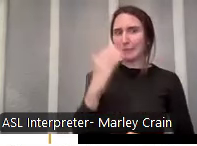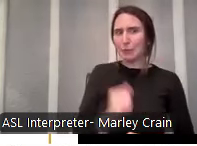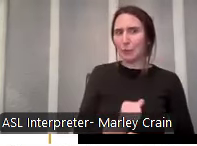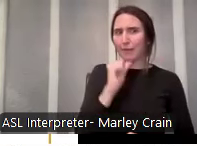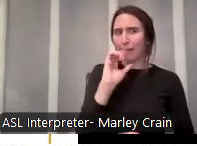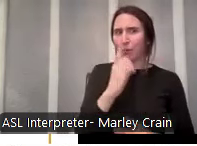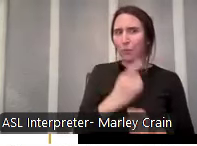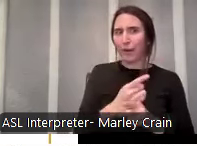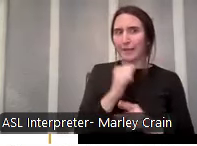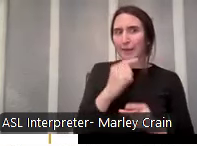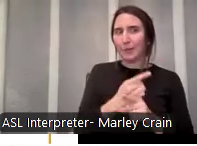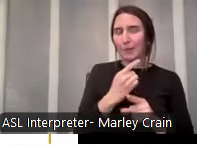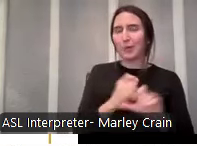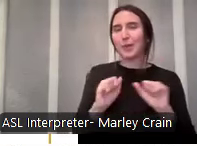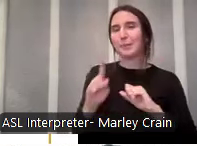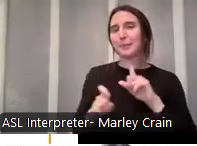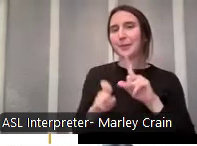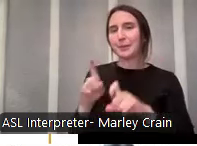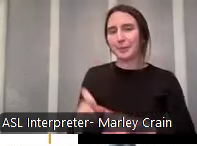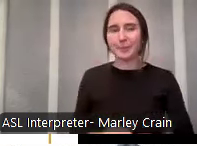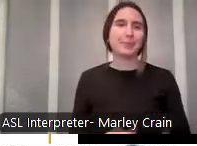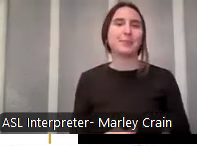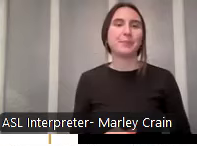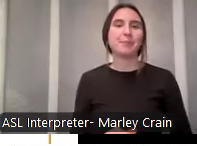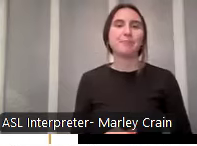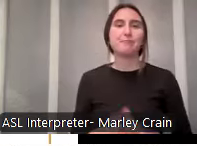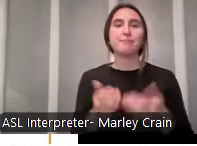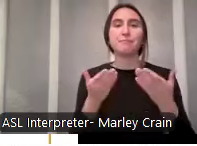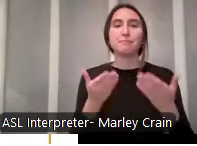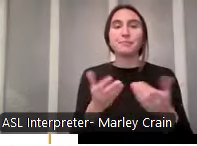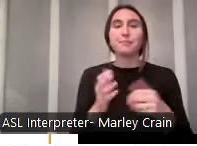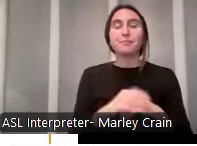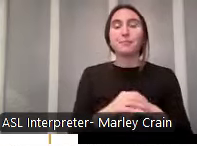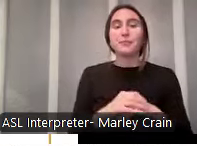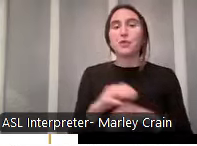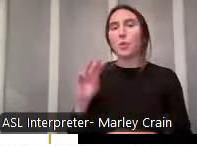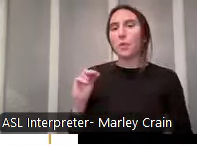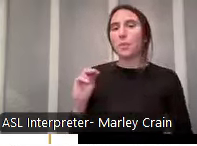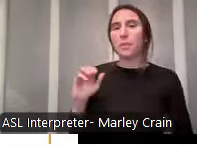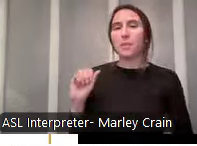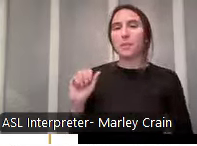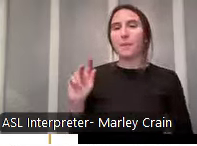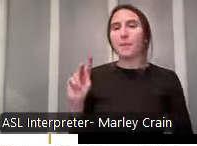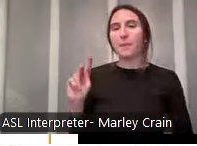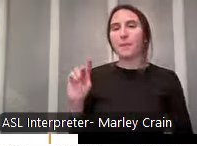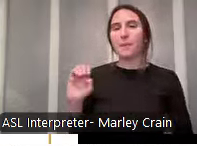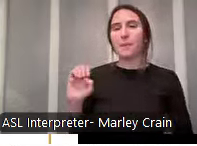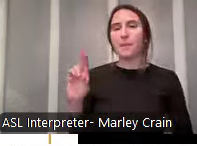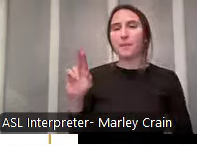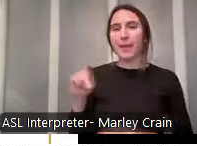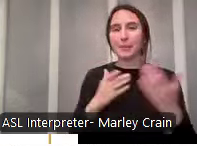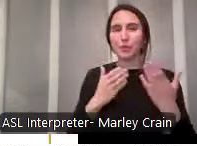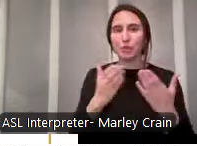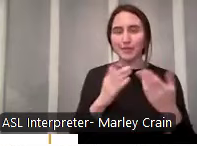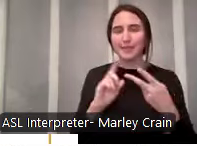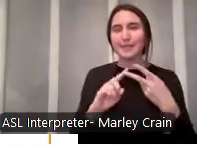school. So makeup services and vouchers. There's many times that schools say, okay, well, we have